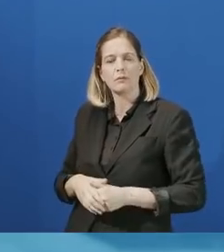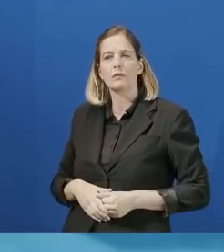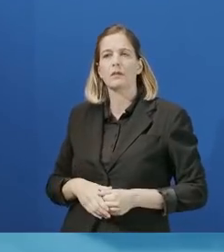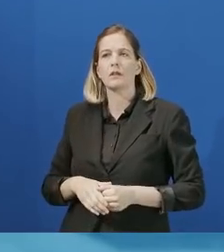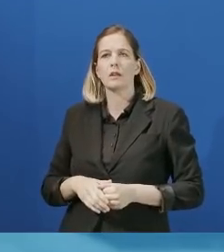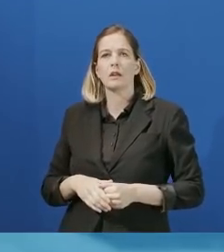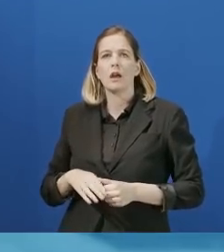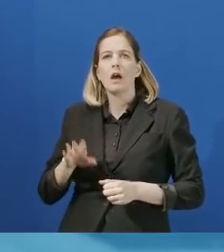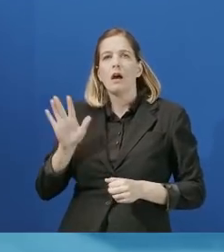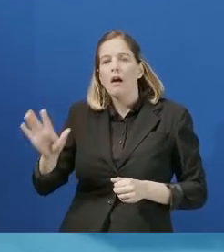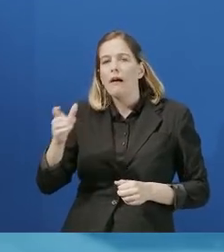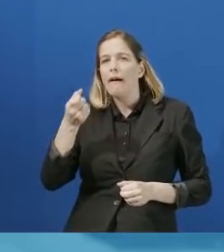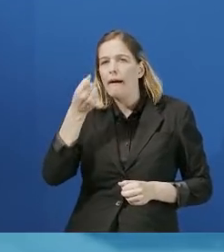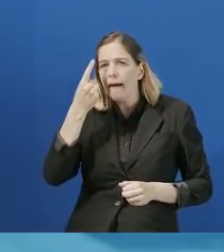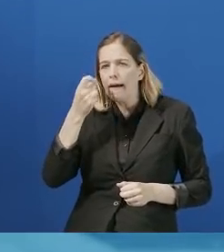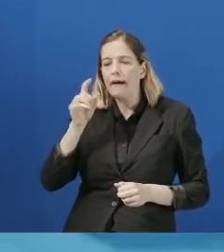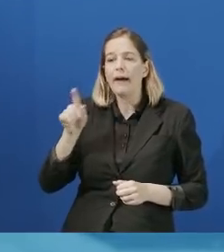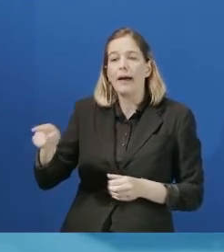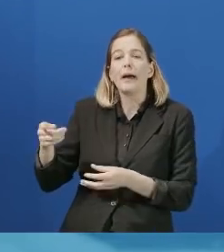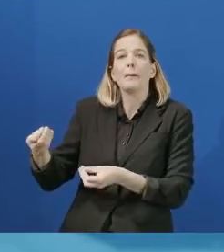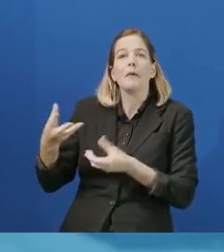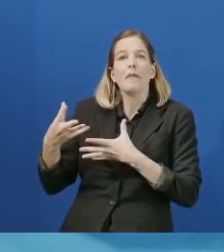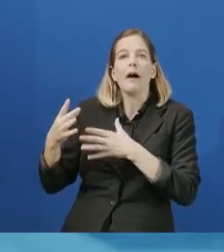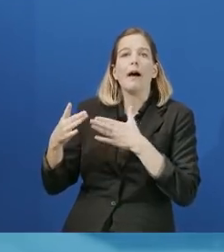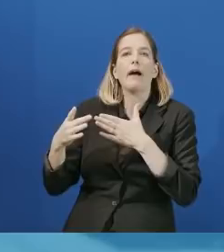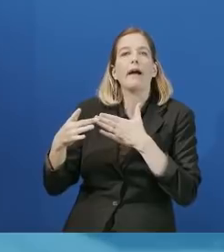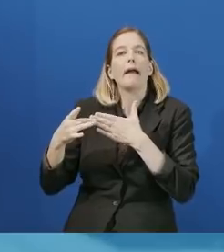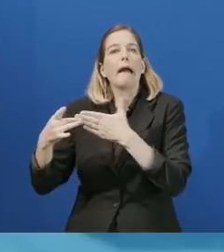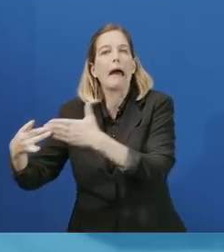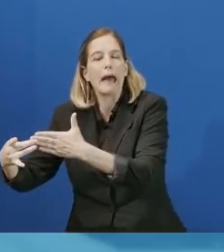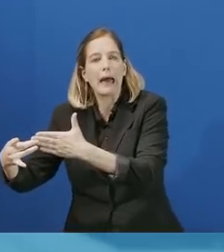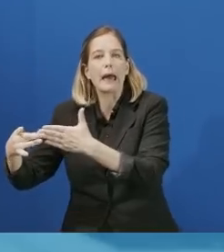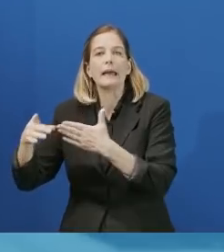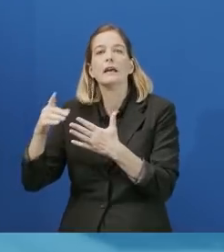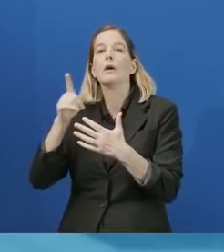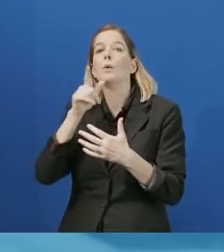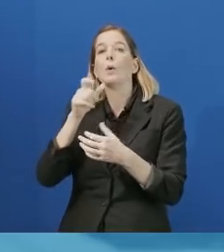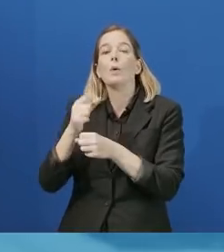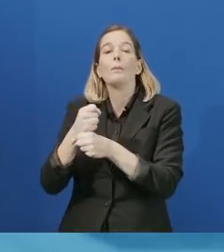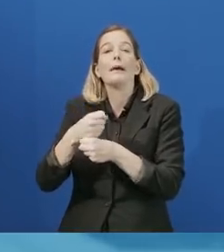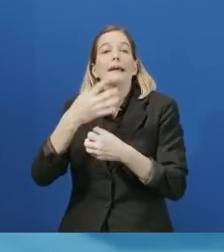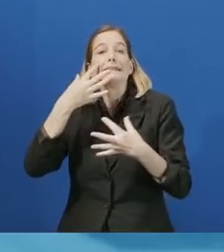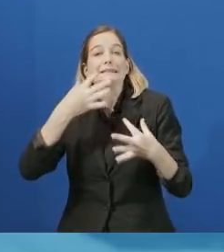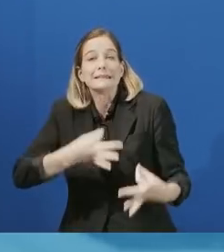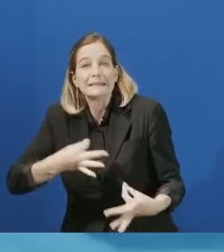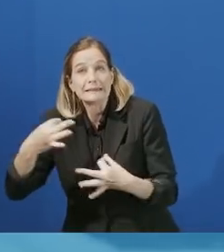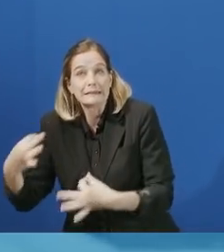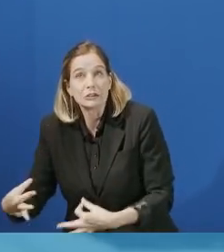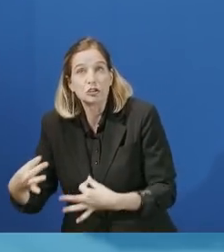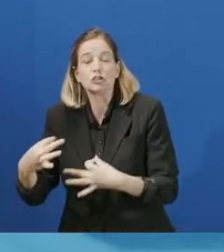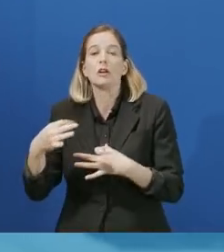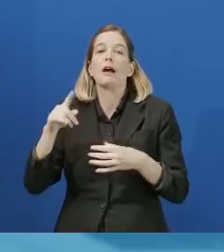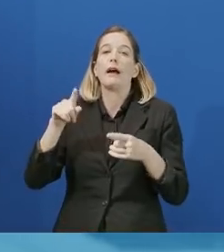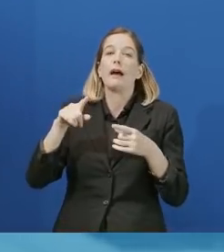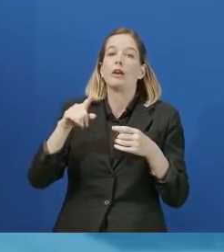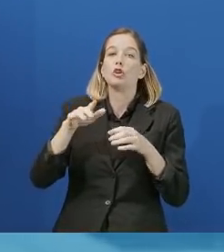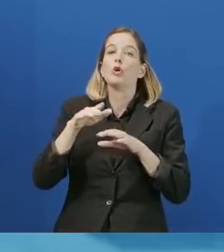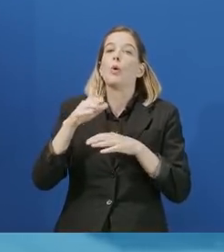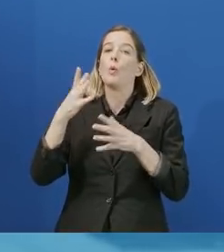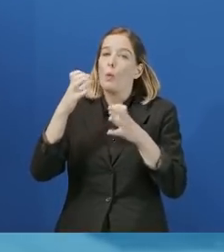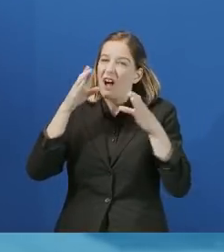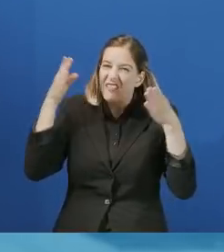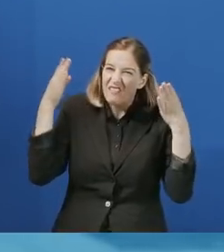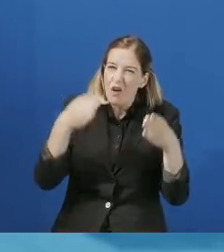not. If you look at the decisions heading into the pandemic, it was to slow the spread, about shutting down the